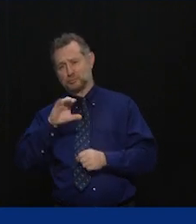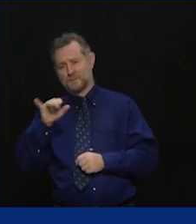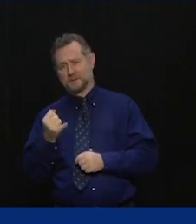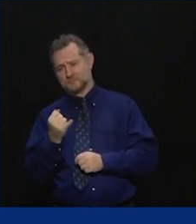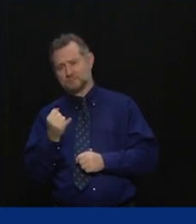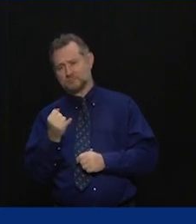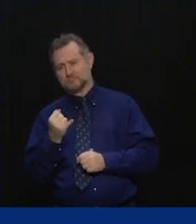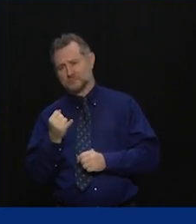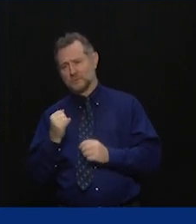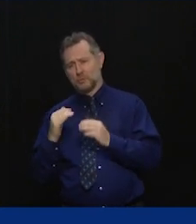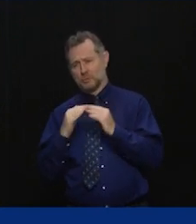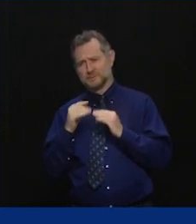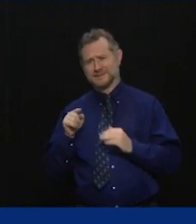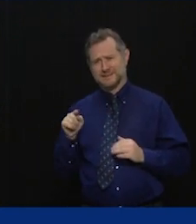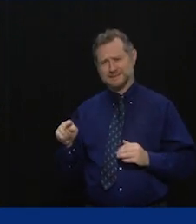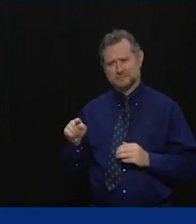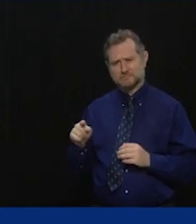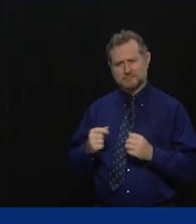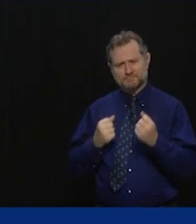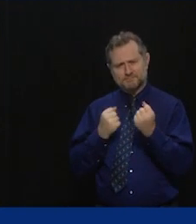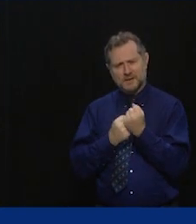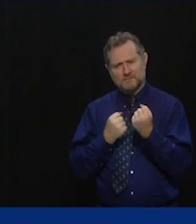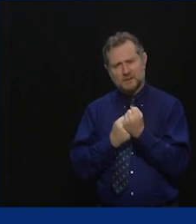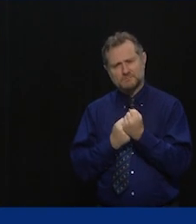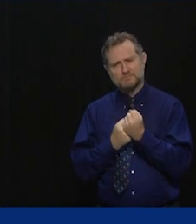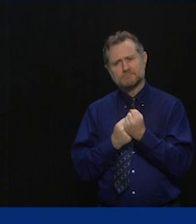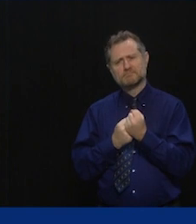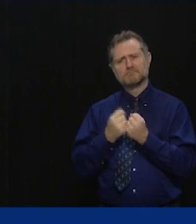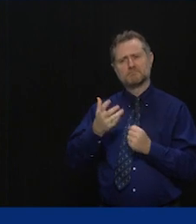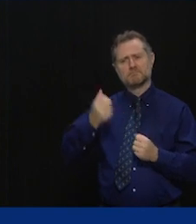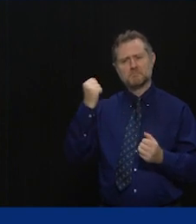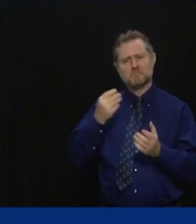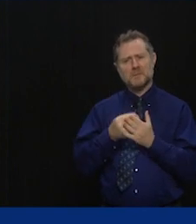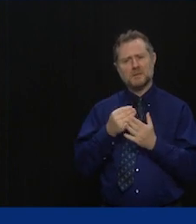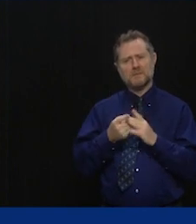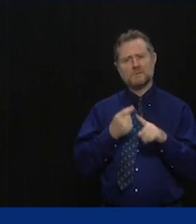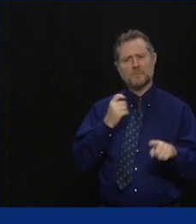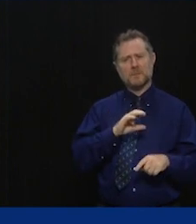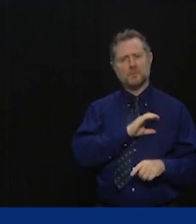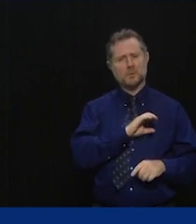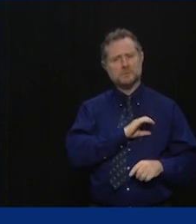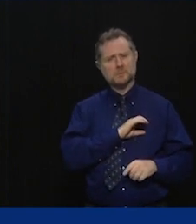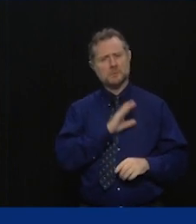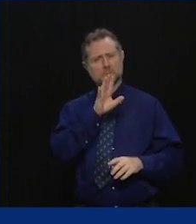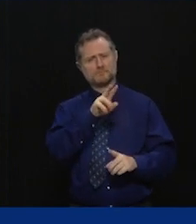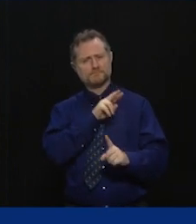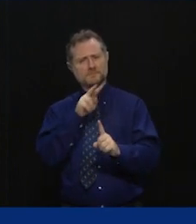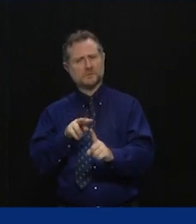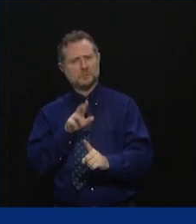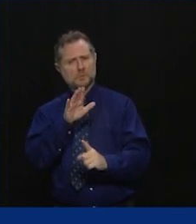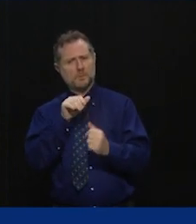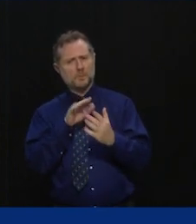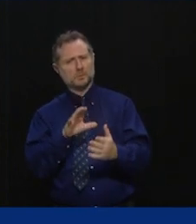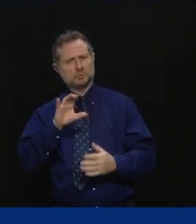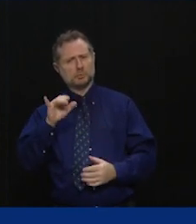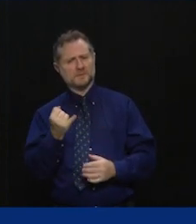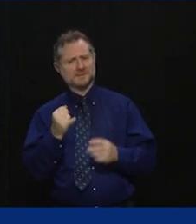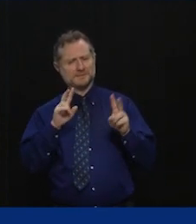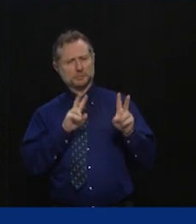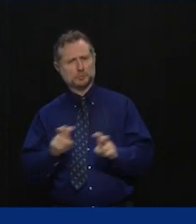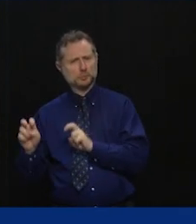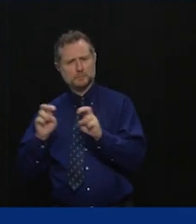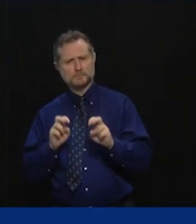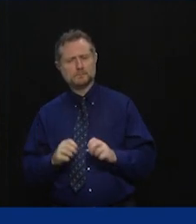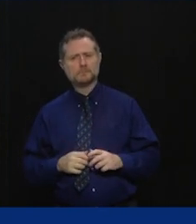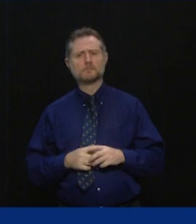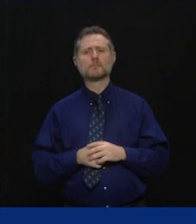the Defund the Police movement. I want to know where you stand on that in your partnership as you begin to approach criminal justice issues. We do not support